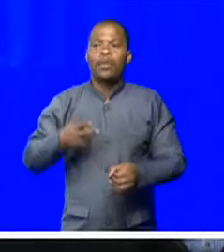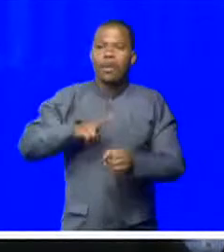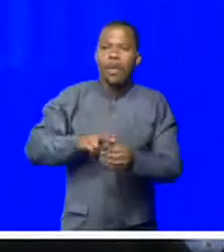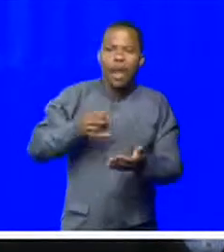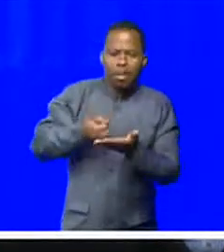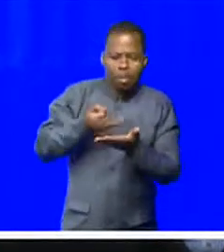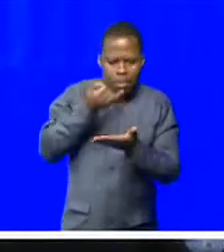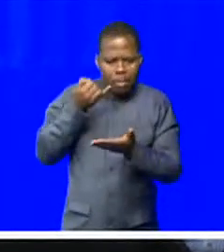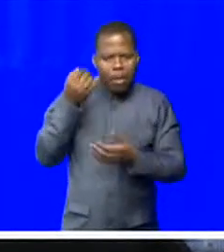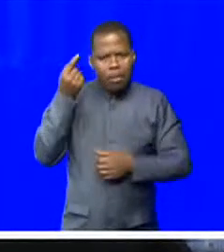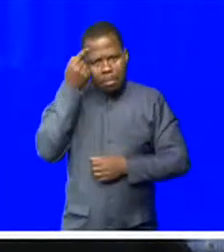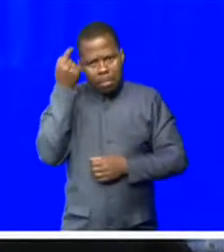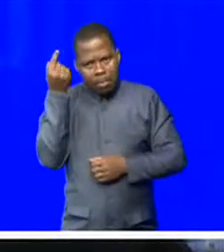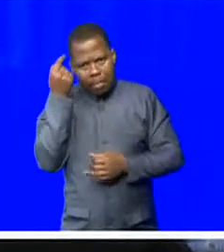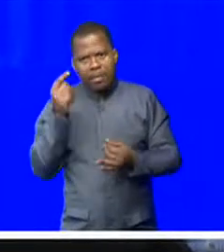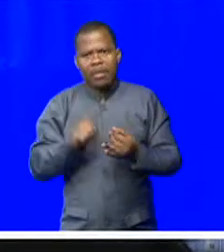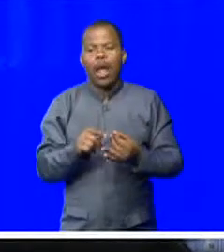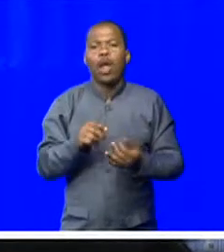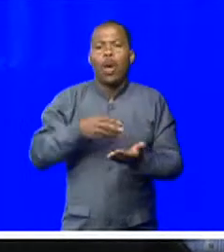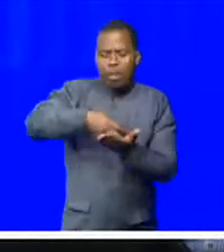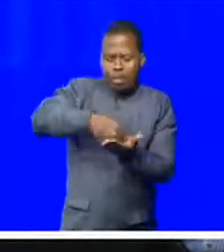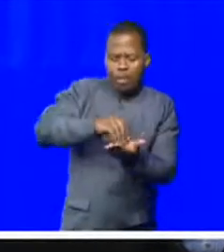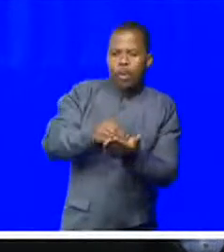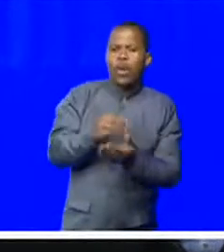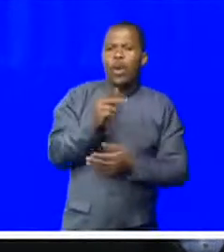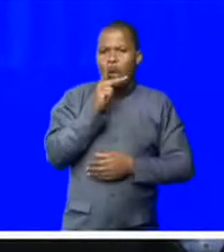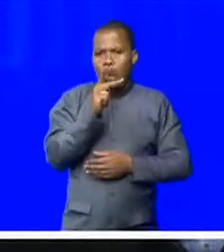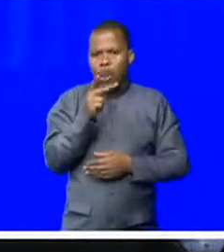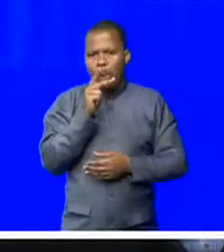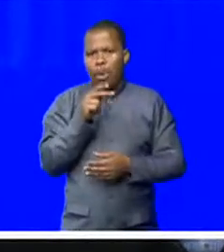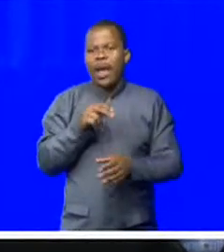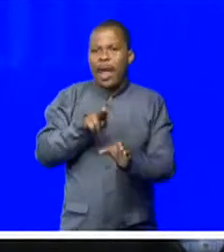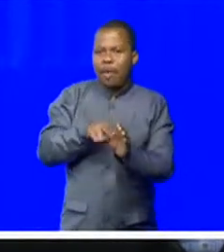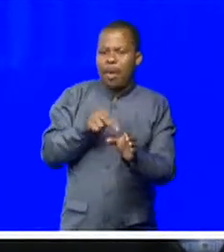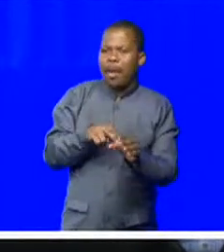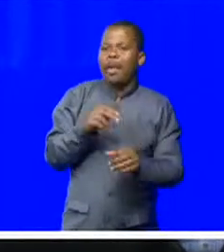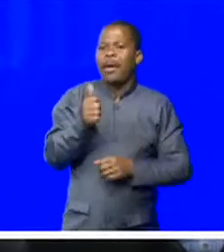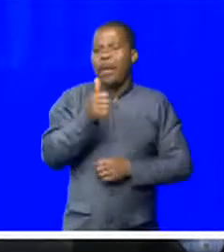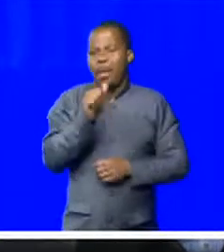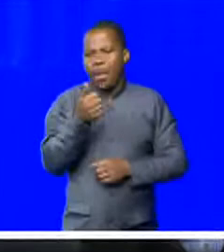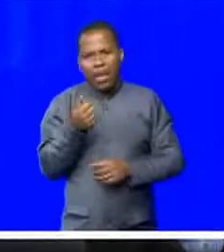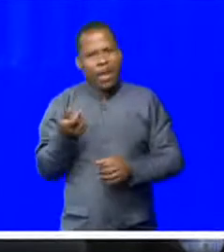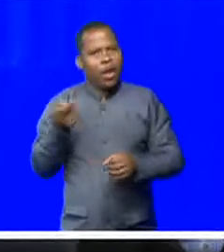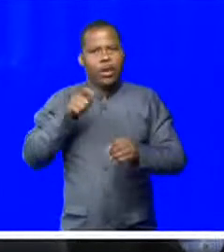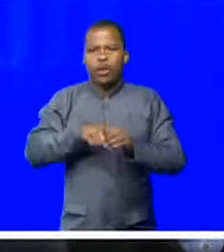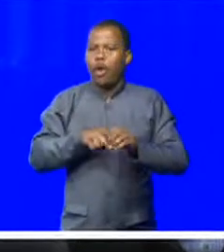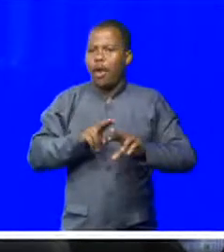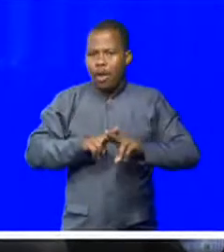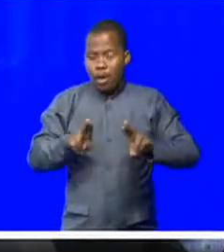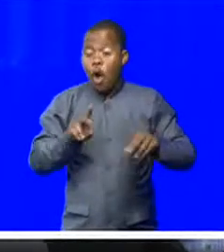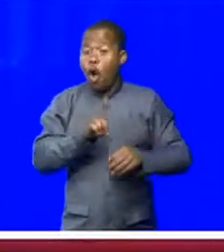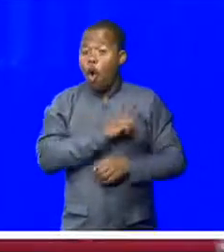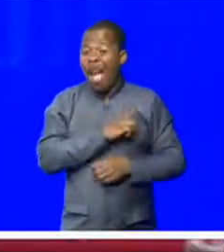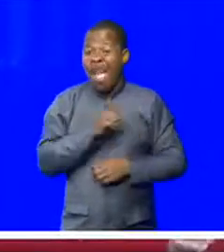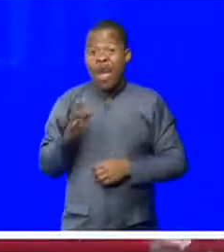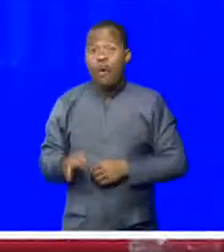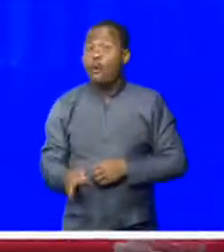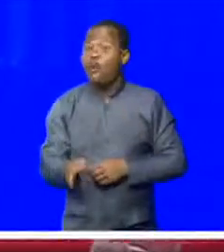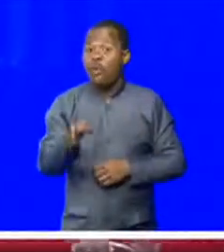insango ama-drugs nako konke lokwenta ukuthi ingqondo ibe nzinzima